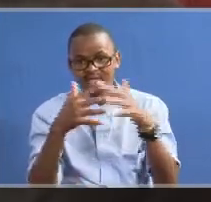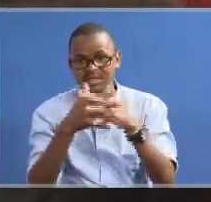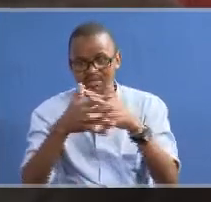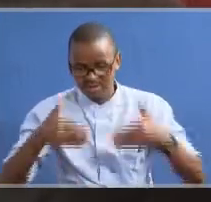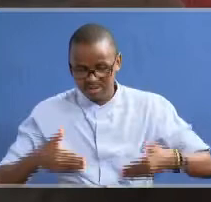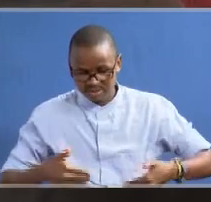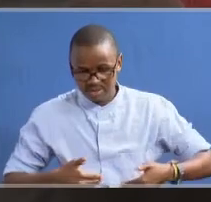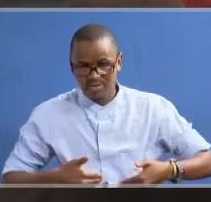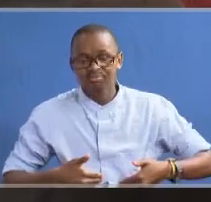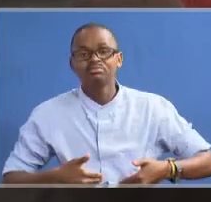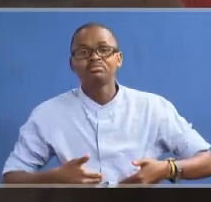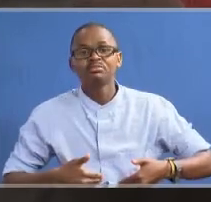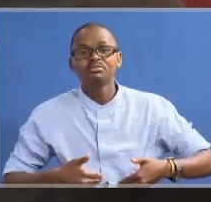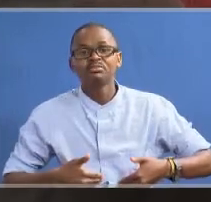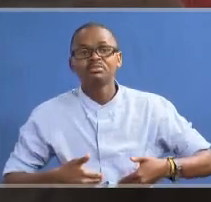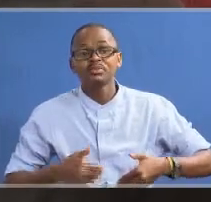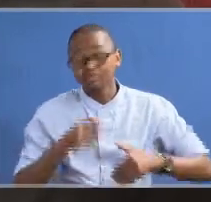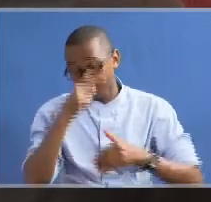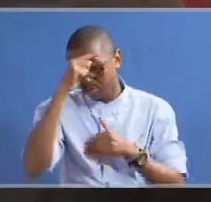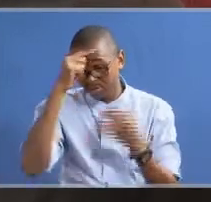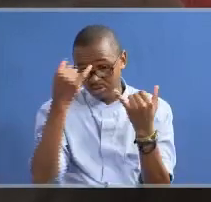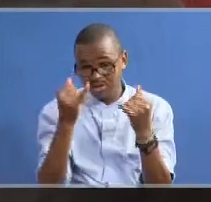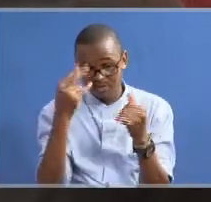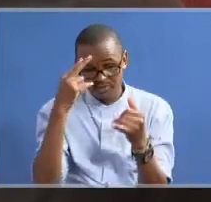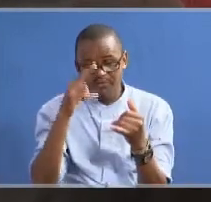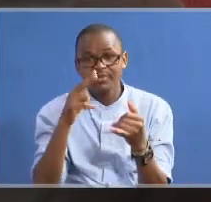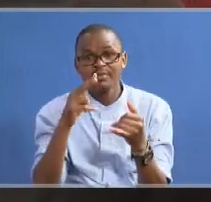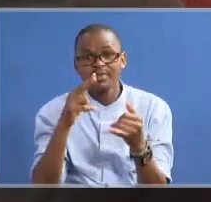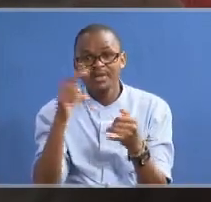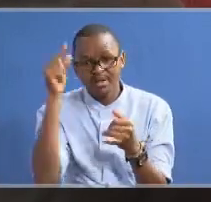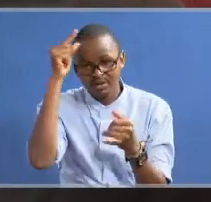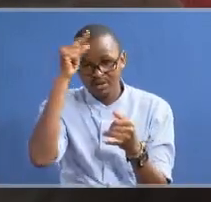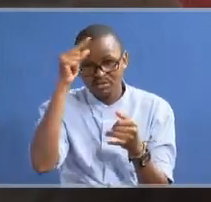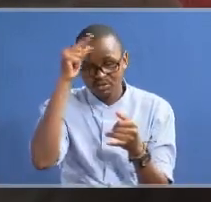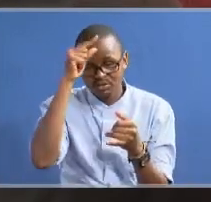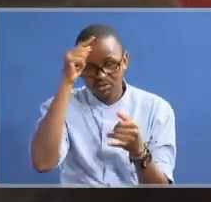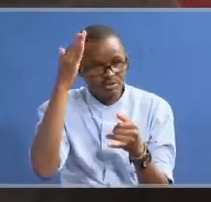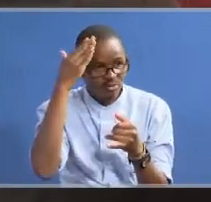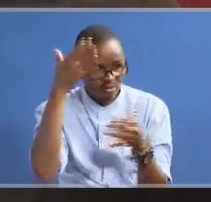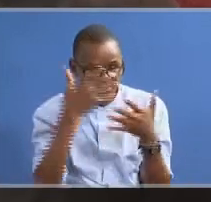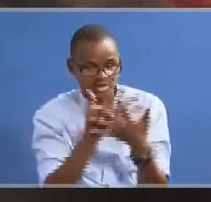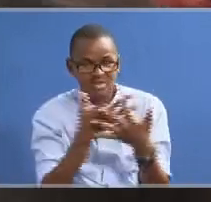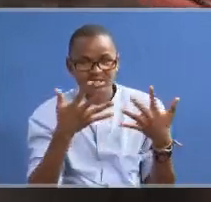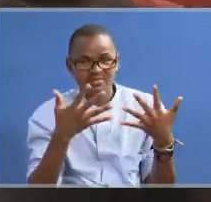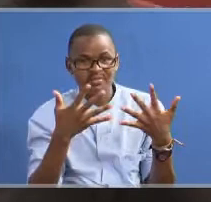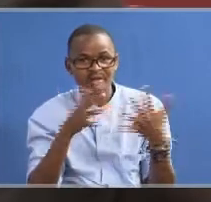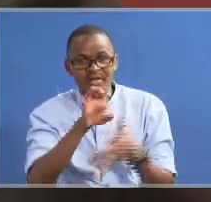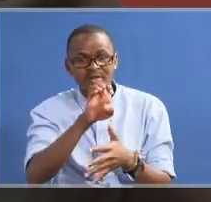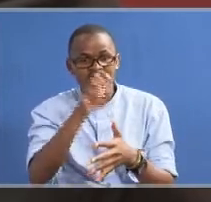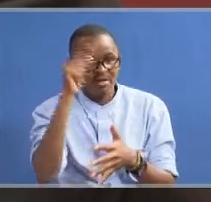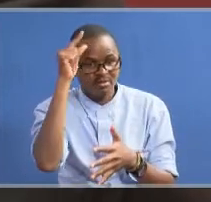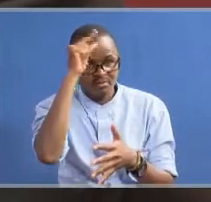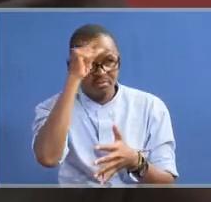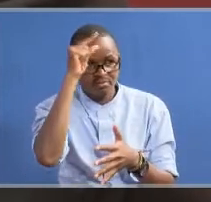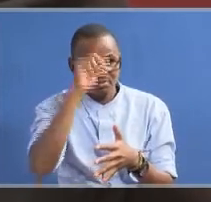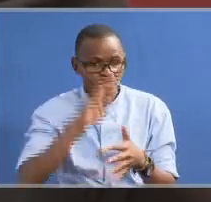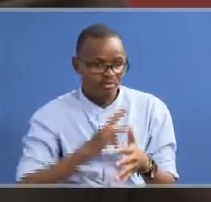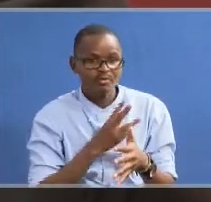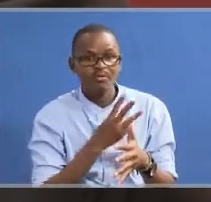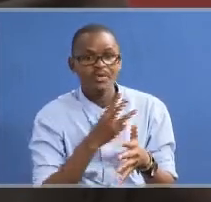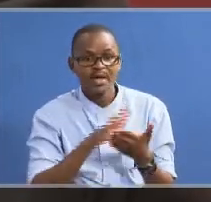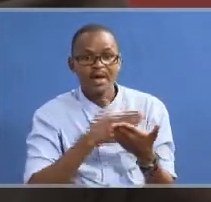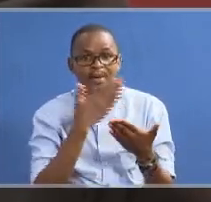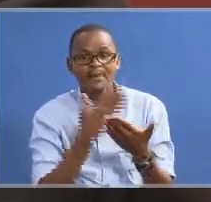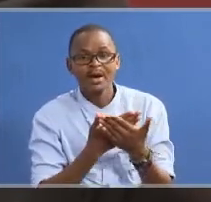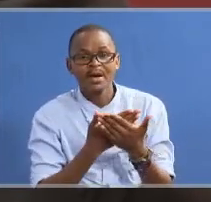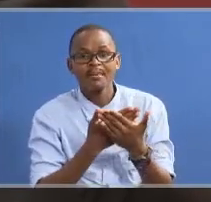on digital platforms. Yeah, because now we are looking, even the government, you know, this thing of e-government where now we apply